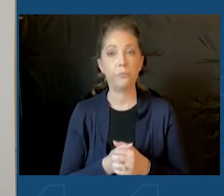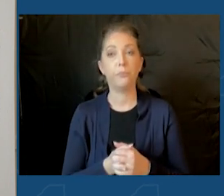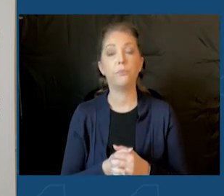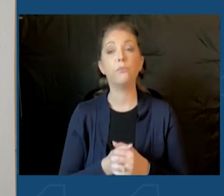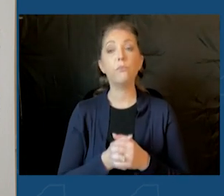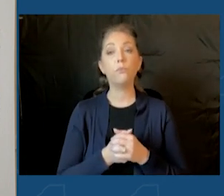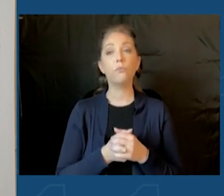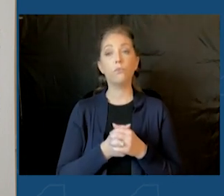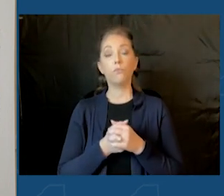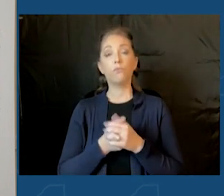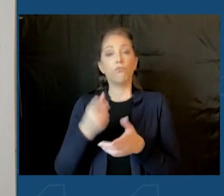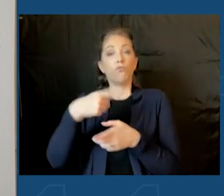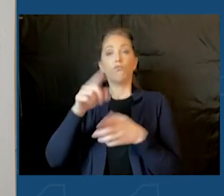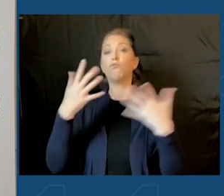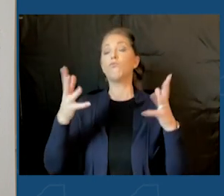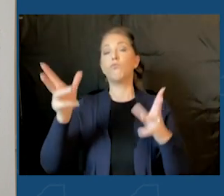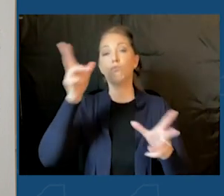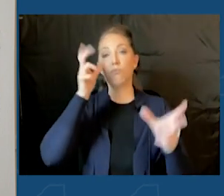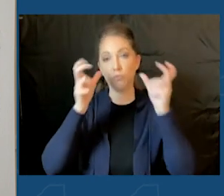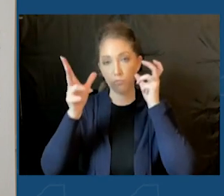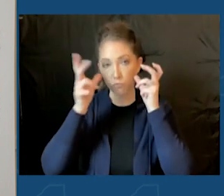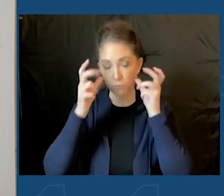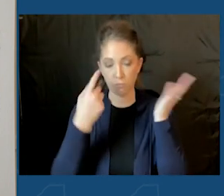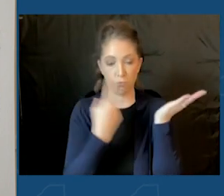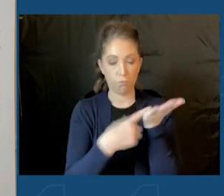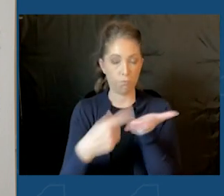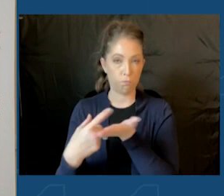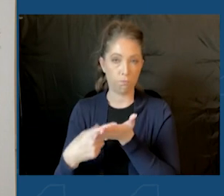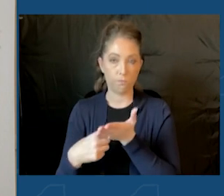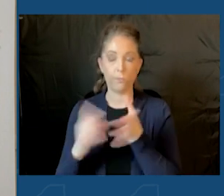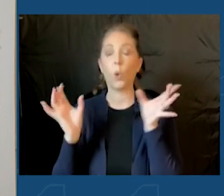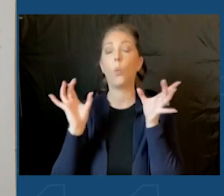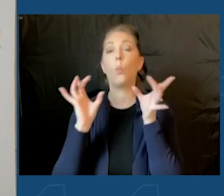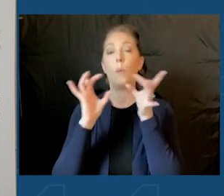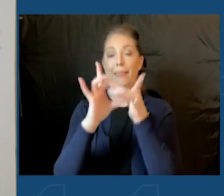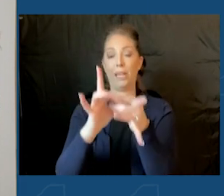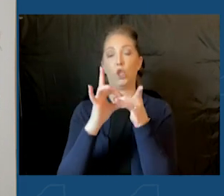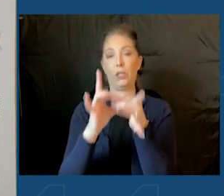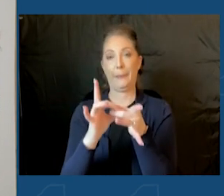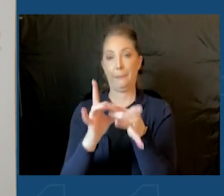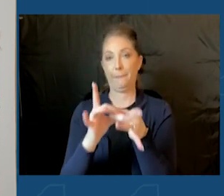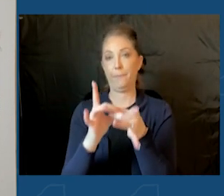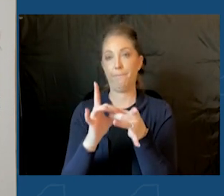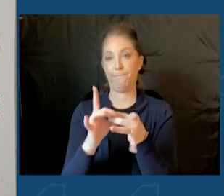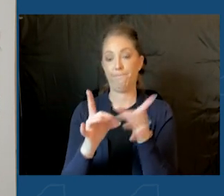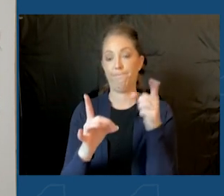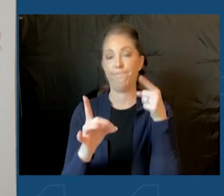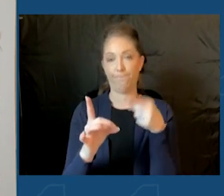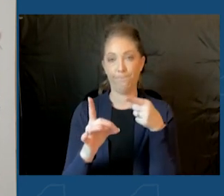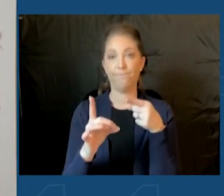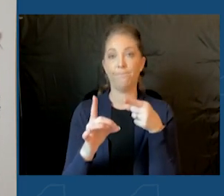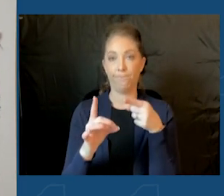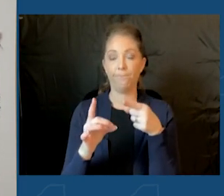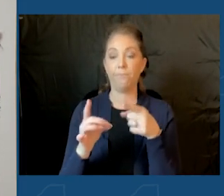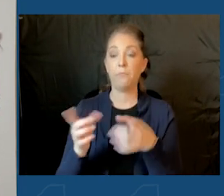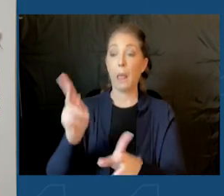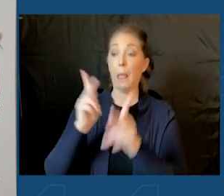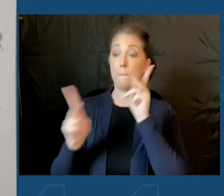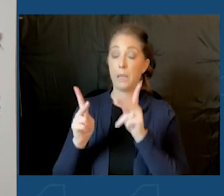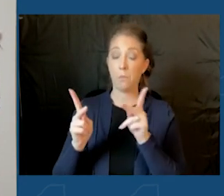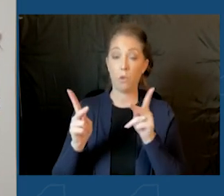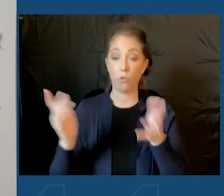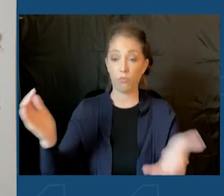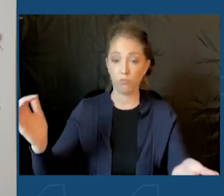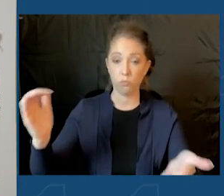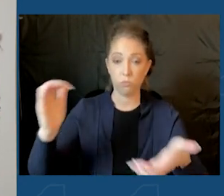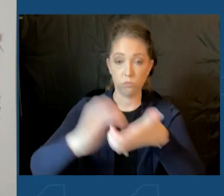You've heard the governor talk about this and the commissioner, the relationships, bringing people together here